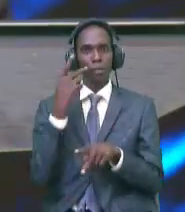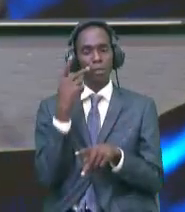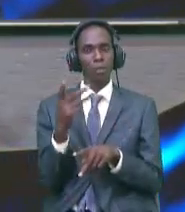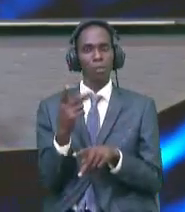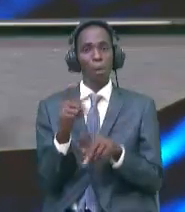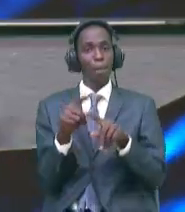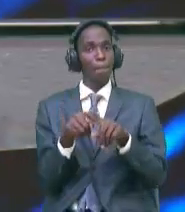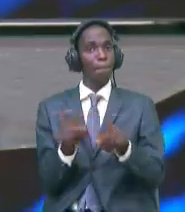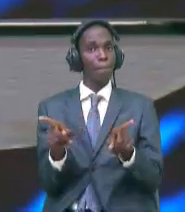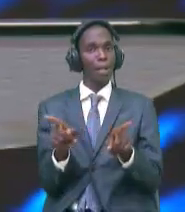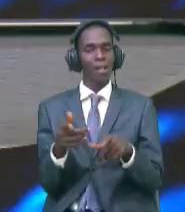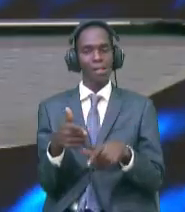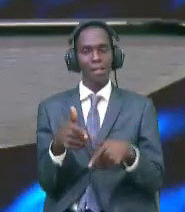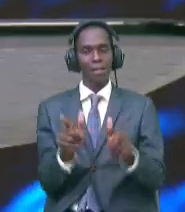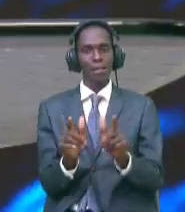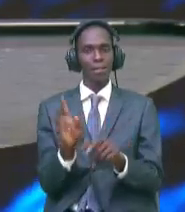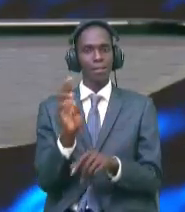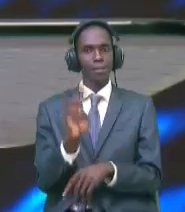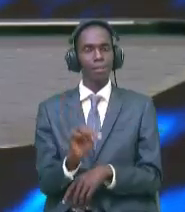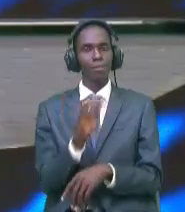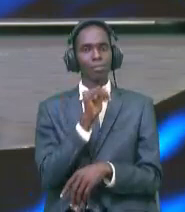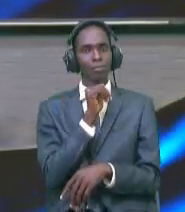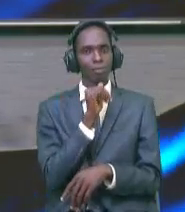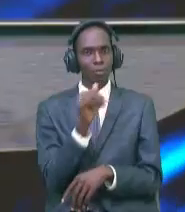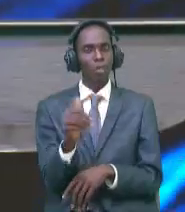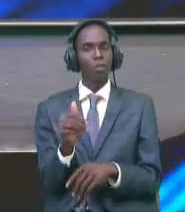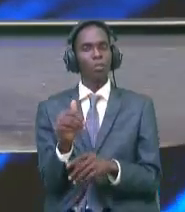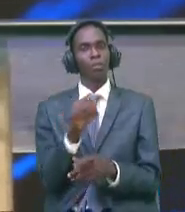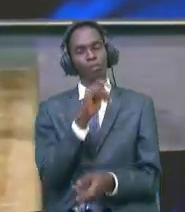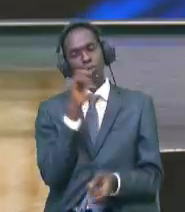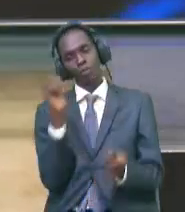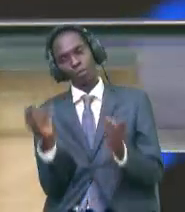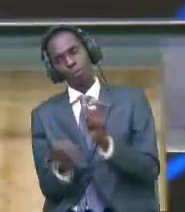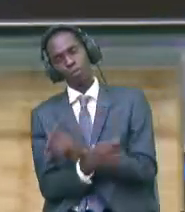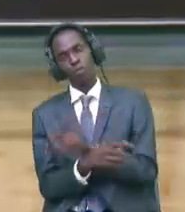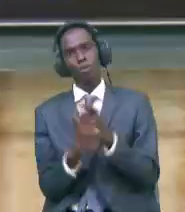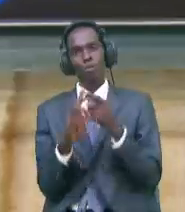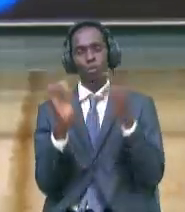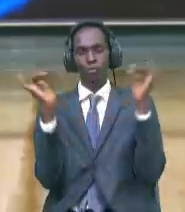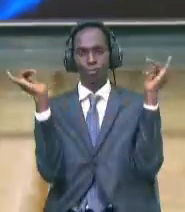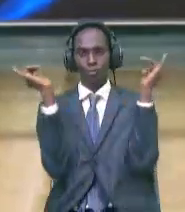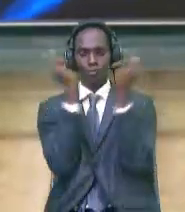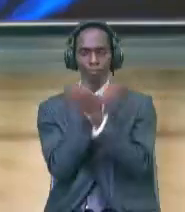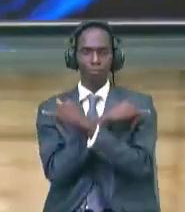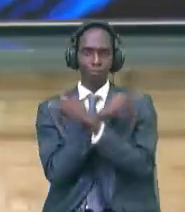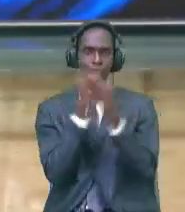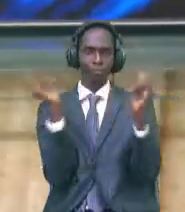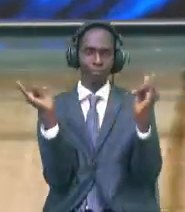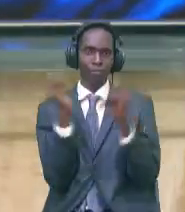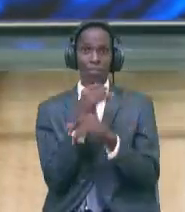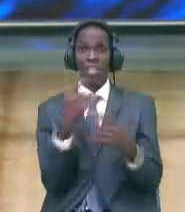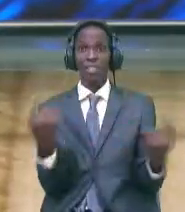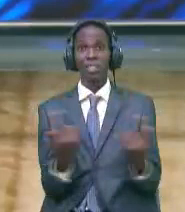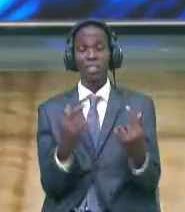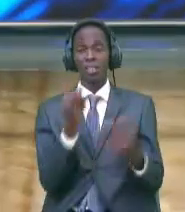But let them not turn again to folly. Sin is